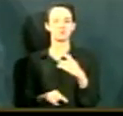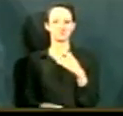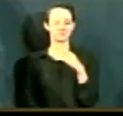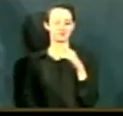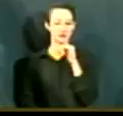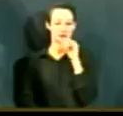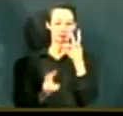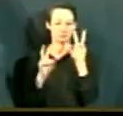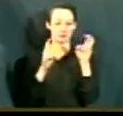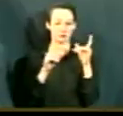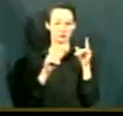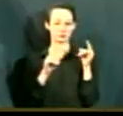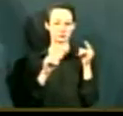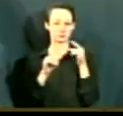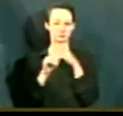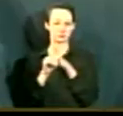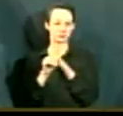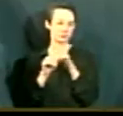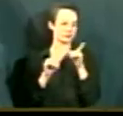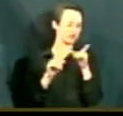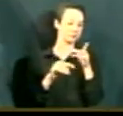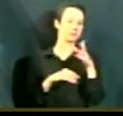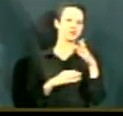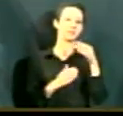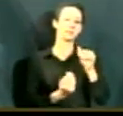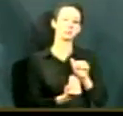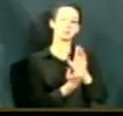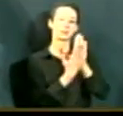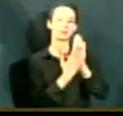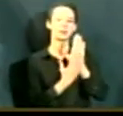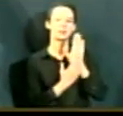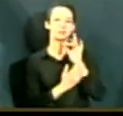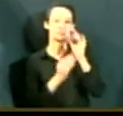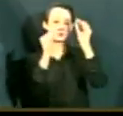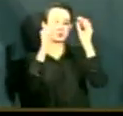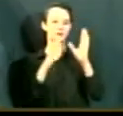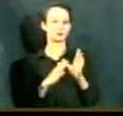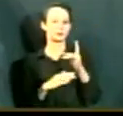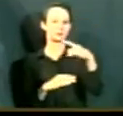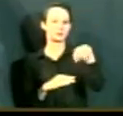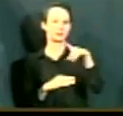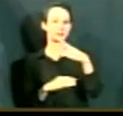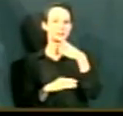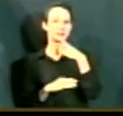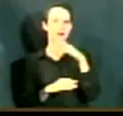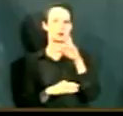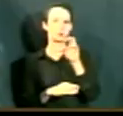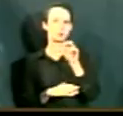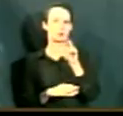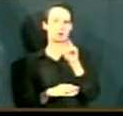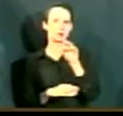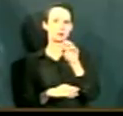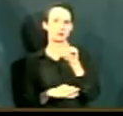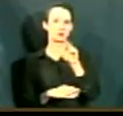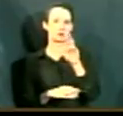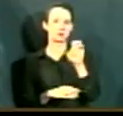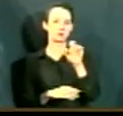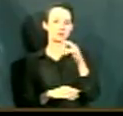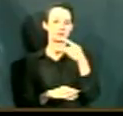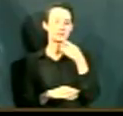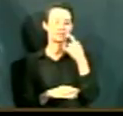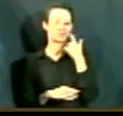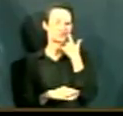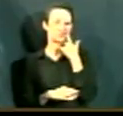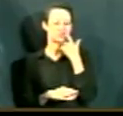topic that we're on, but to address what the teacher said and what Ms. Roundtree said earlier. I just had